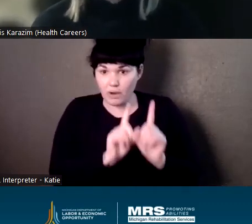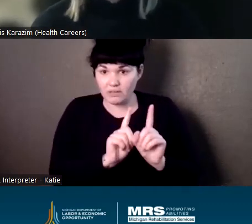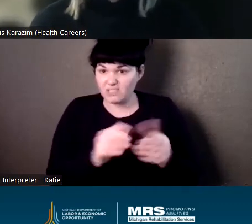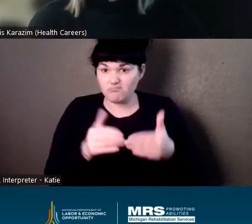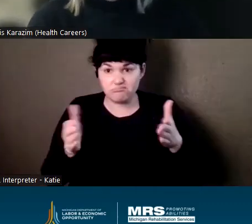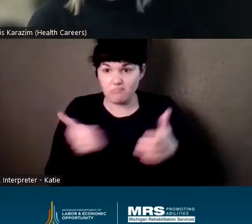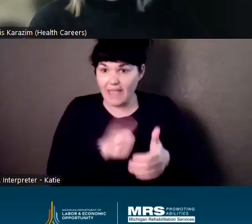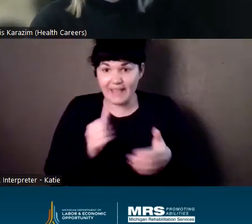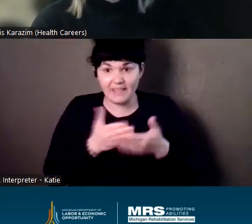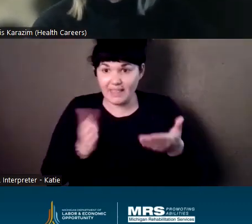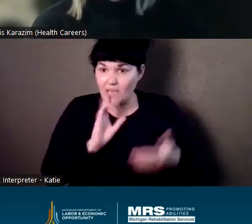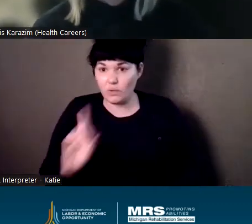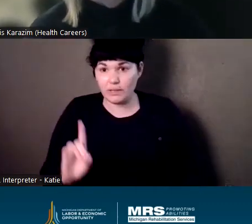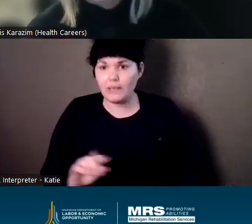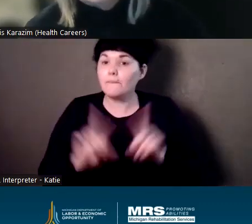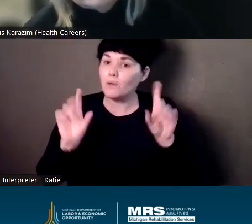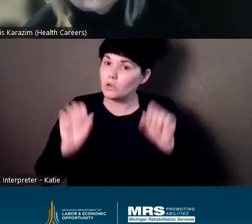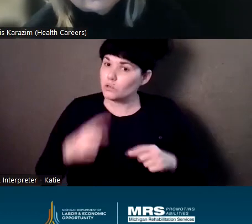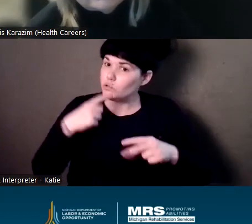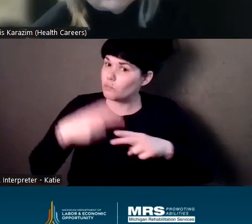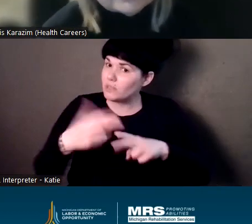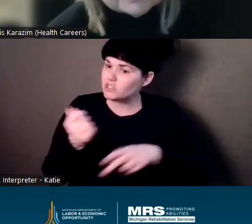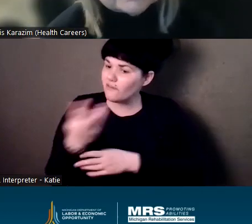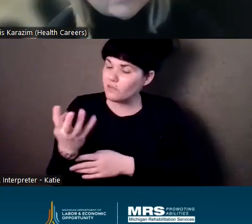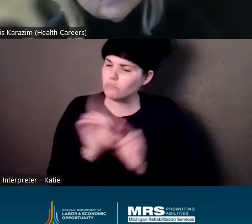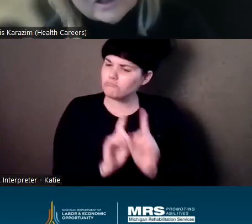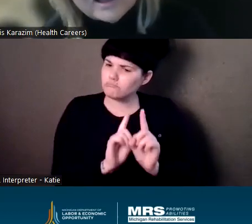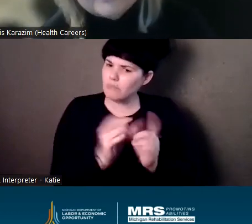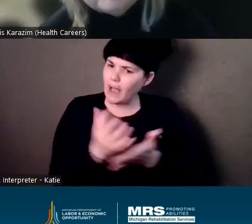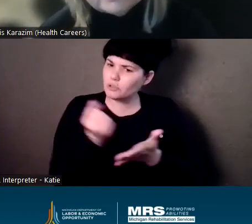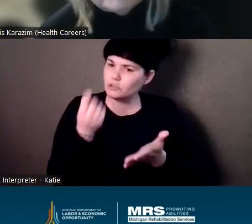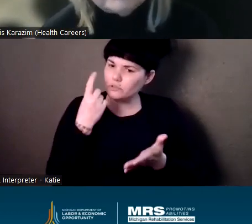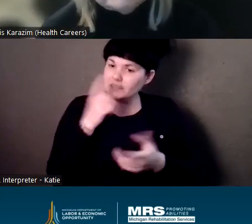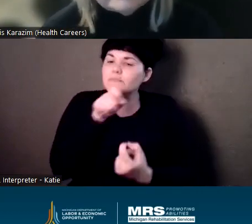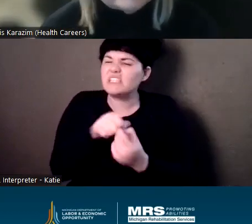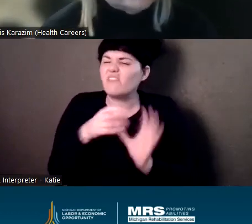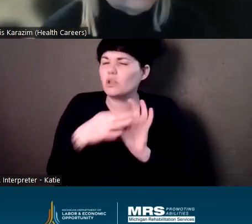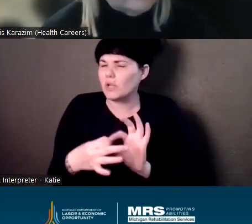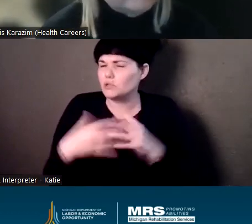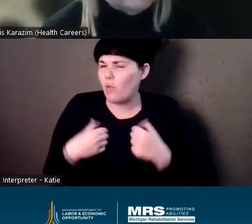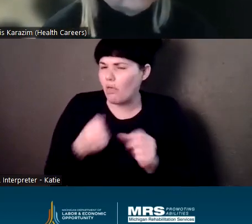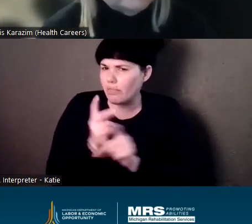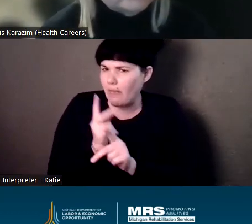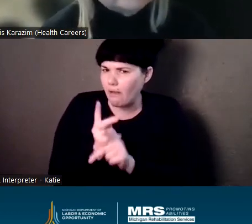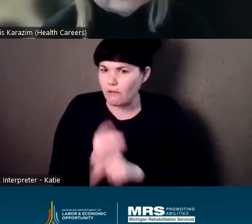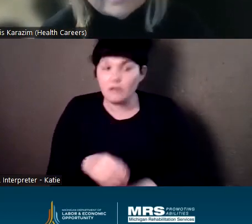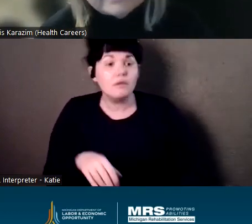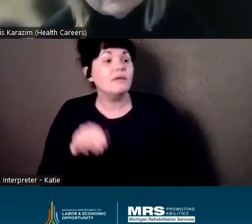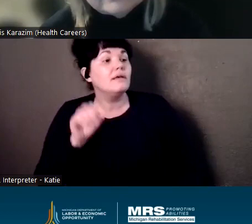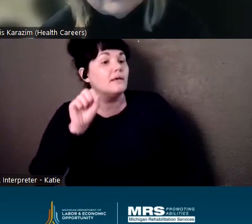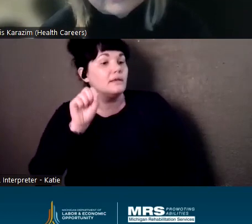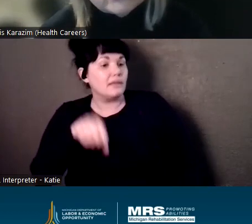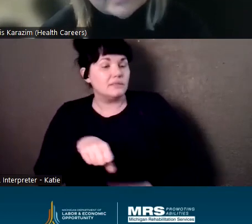some of the apprenticeship opportunities specific to health careers? So yes, the ones